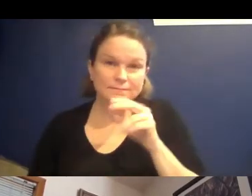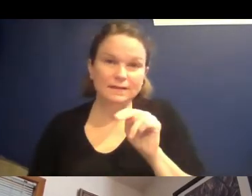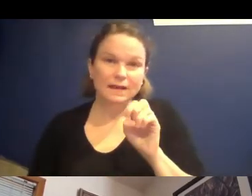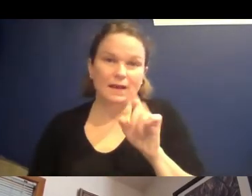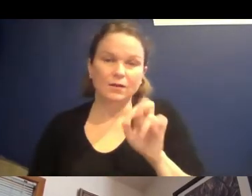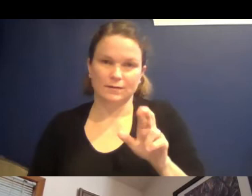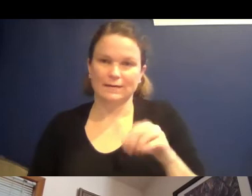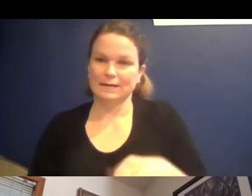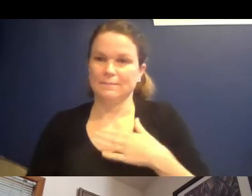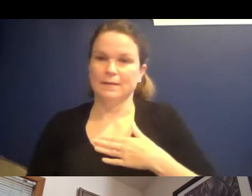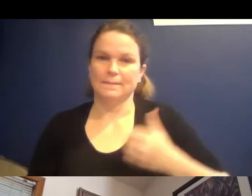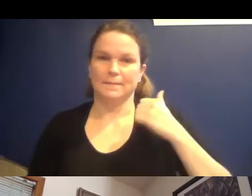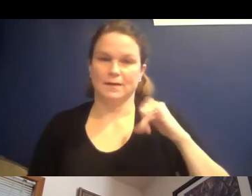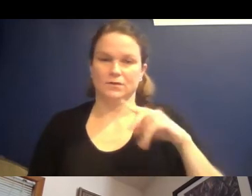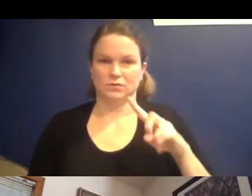in my backyard.